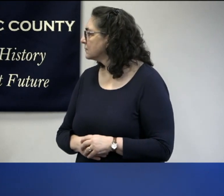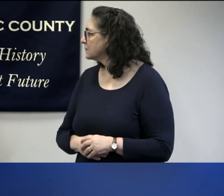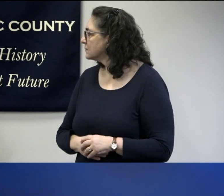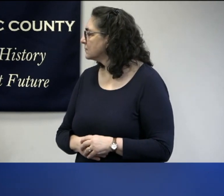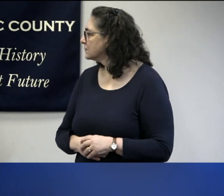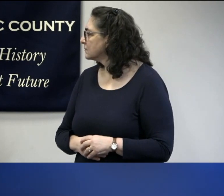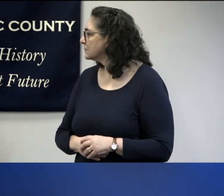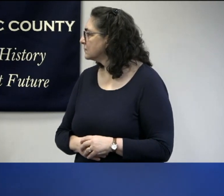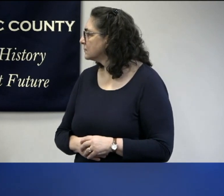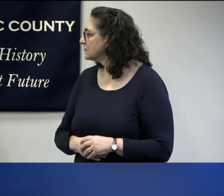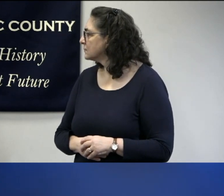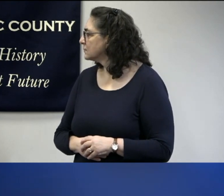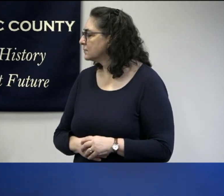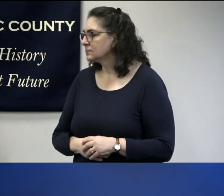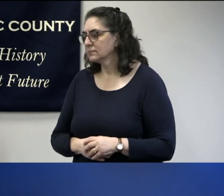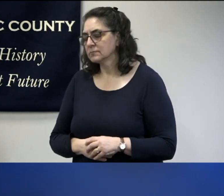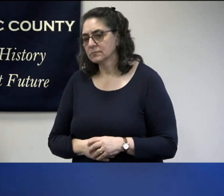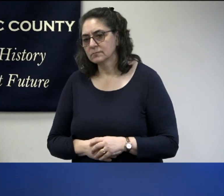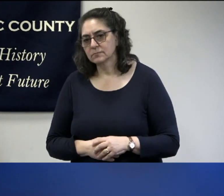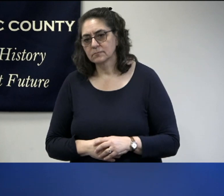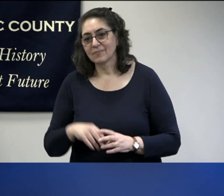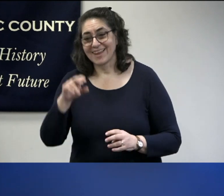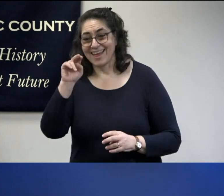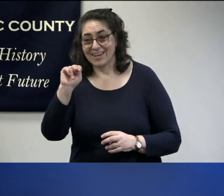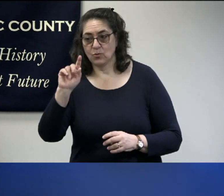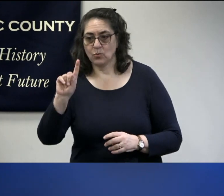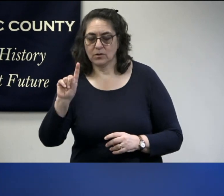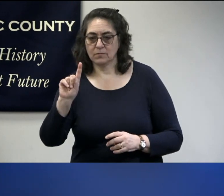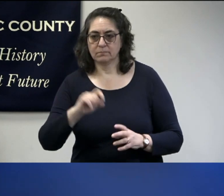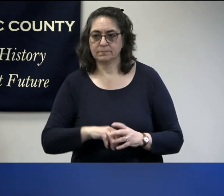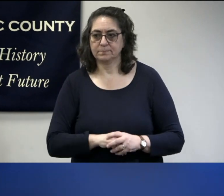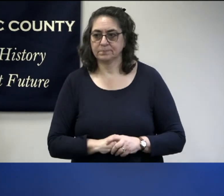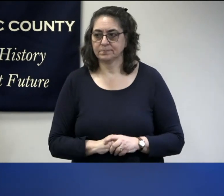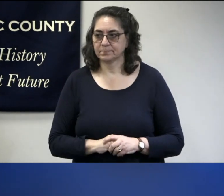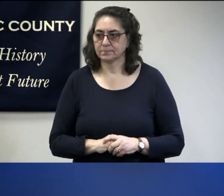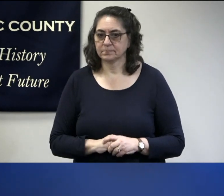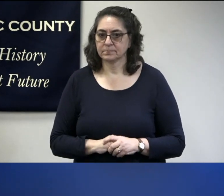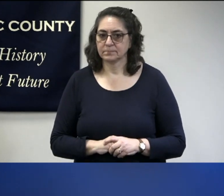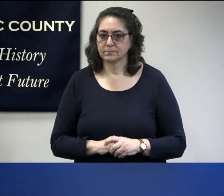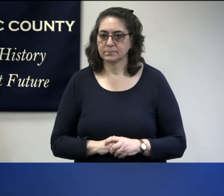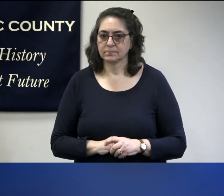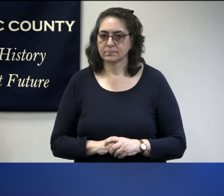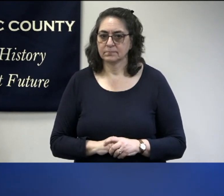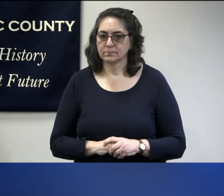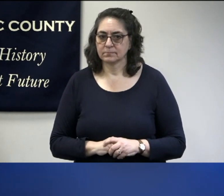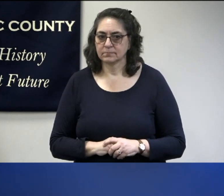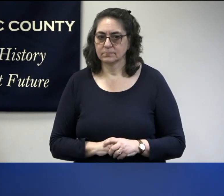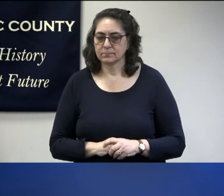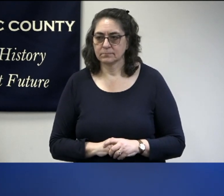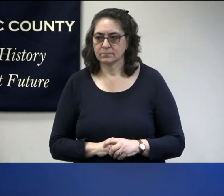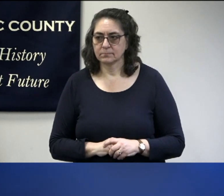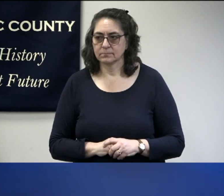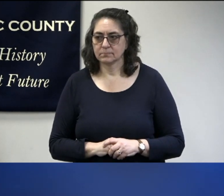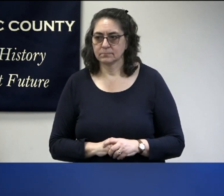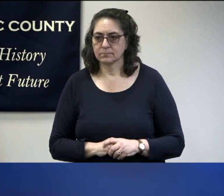We're good? Okay. N1. Okay. If